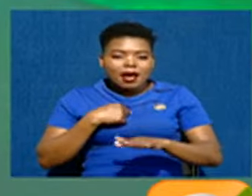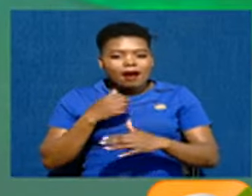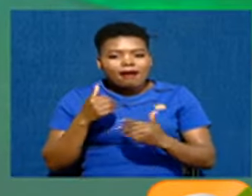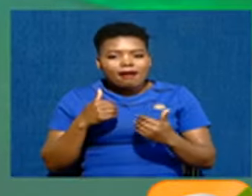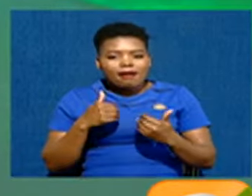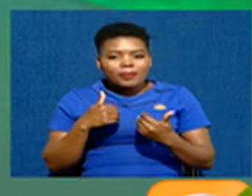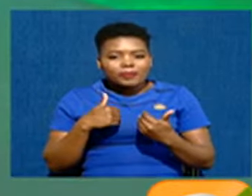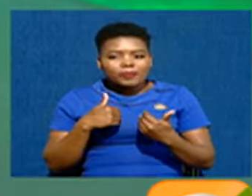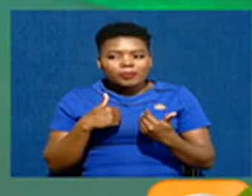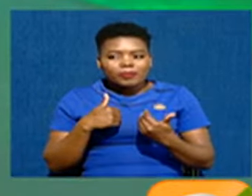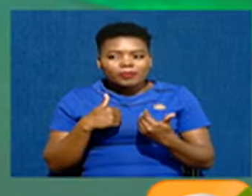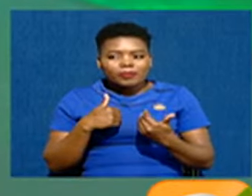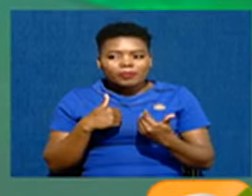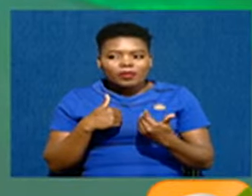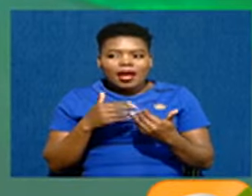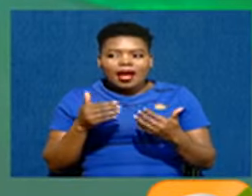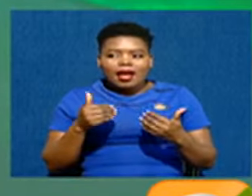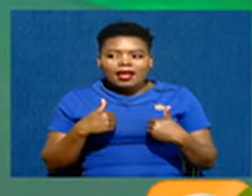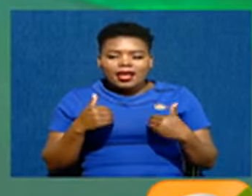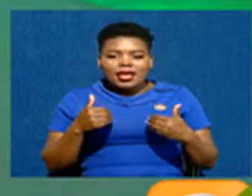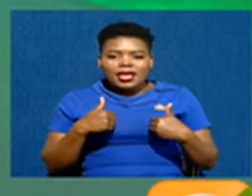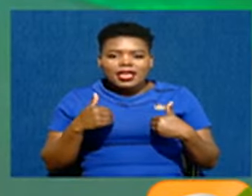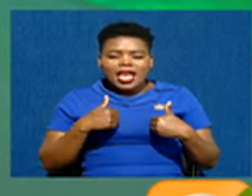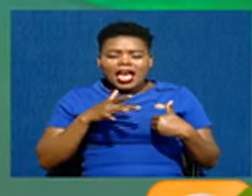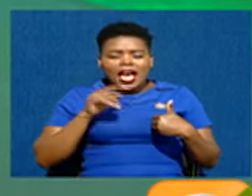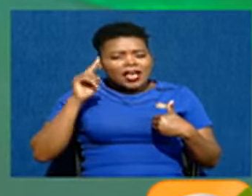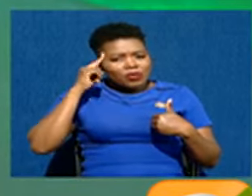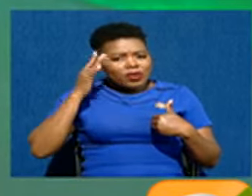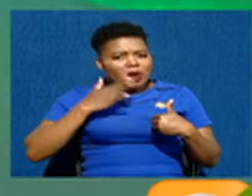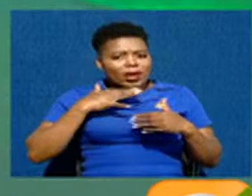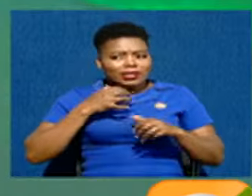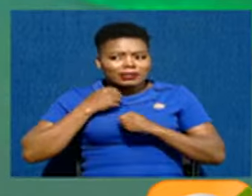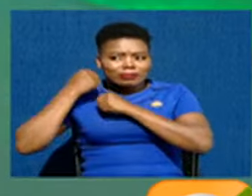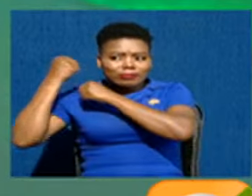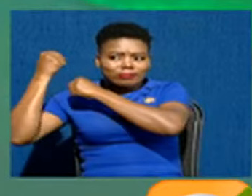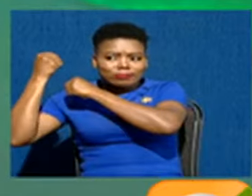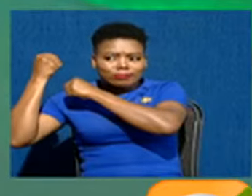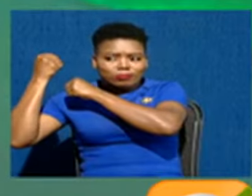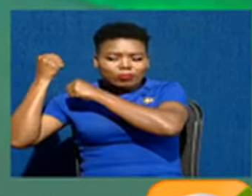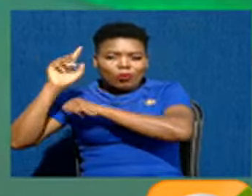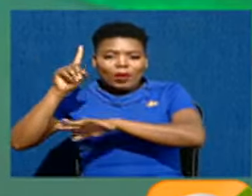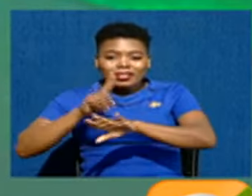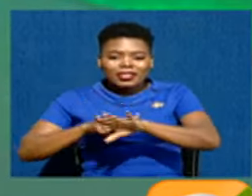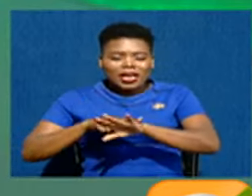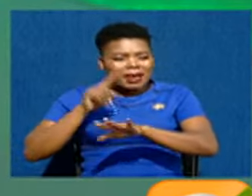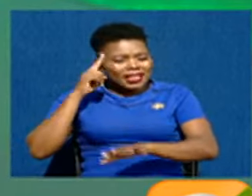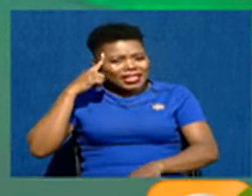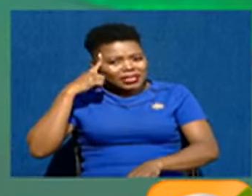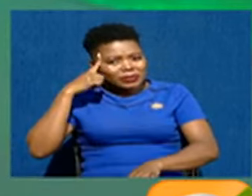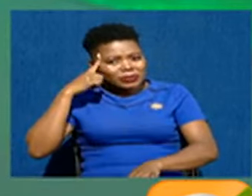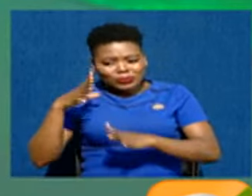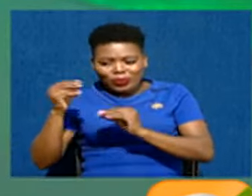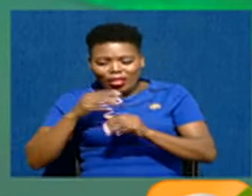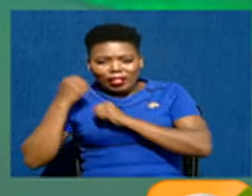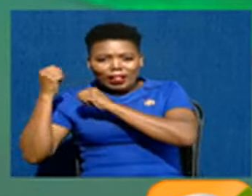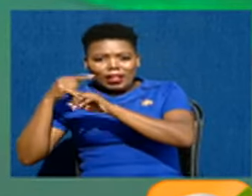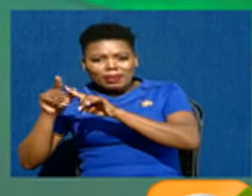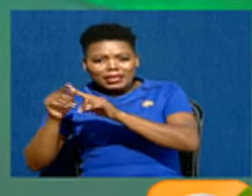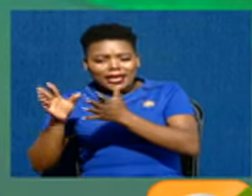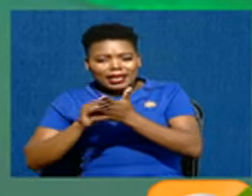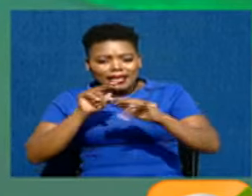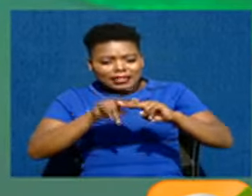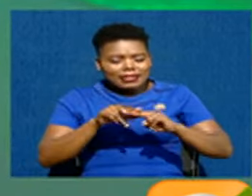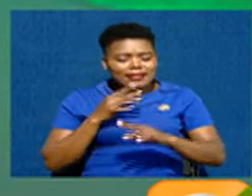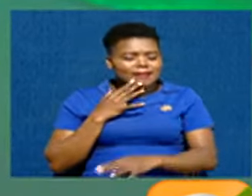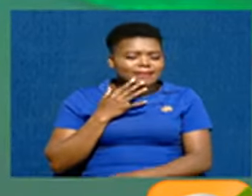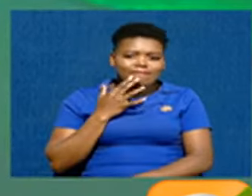even in primary school, I had the suicidal thoughts. So one day I felt that's not the way it should be. So I never even told my